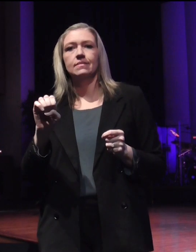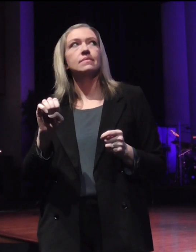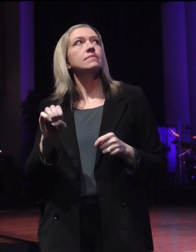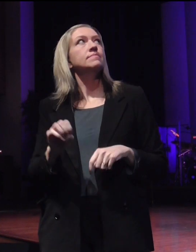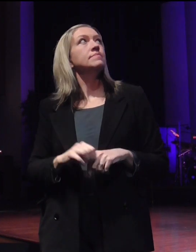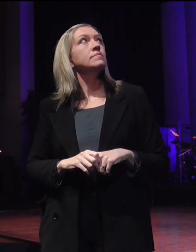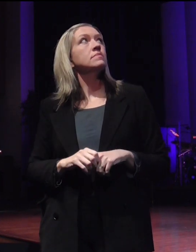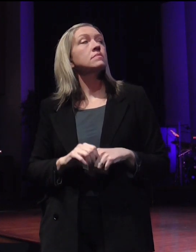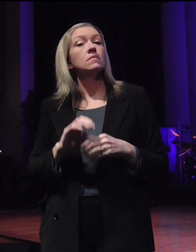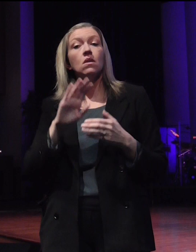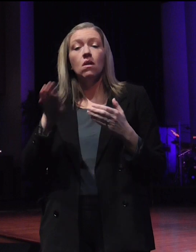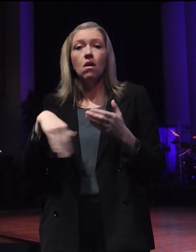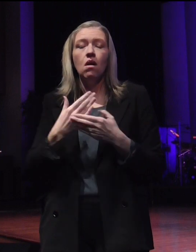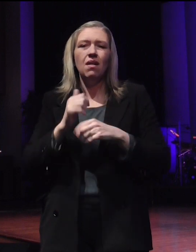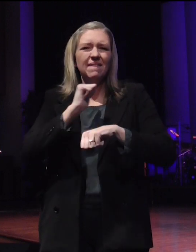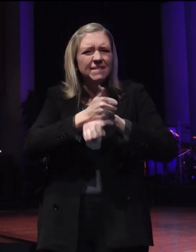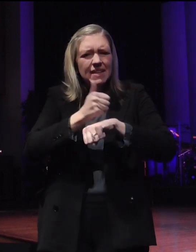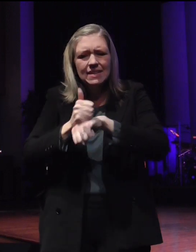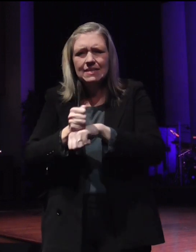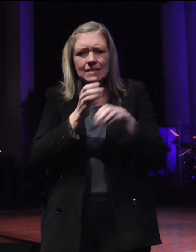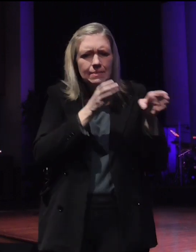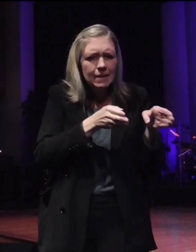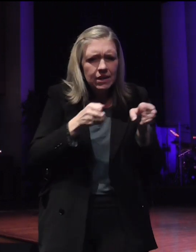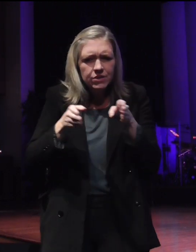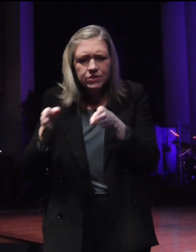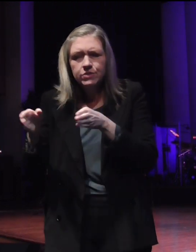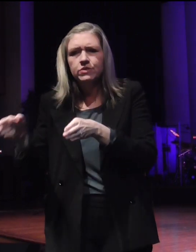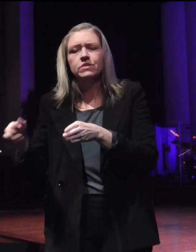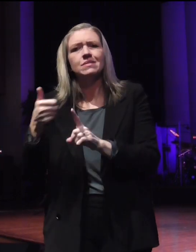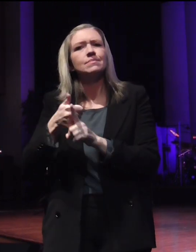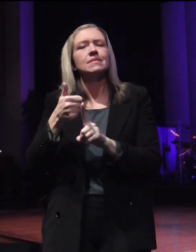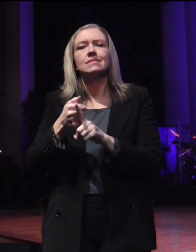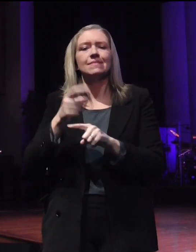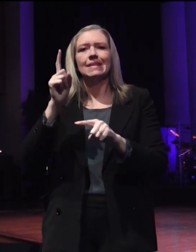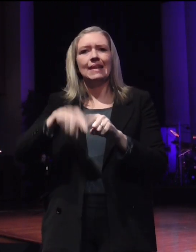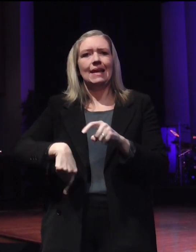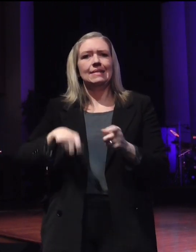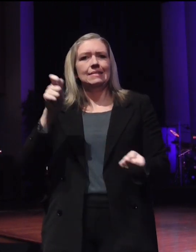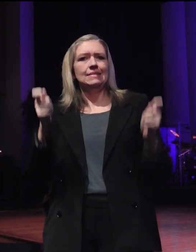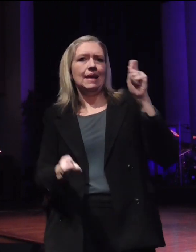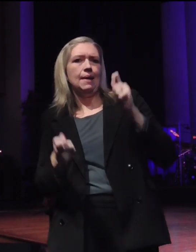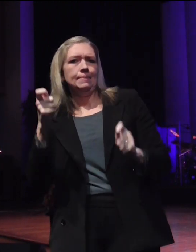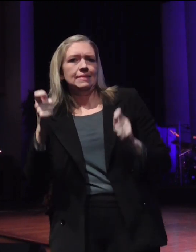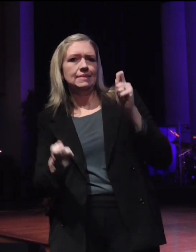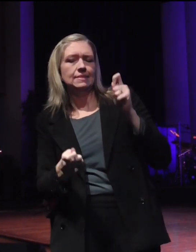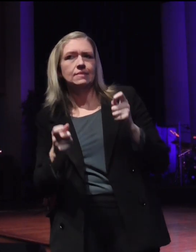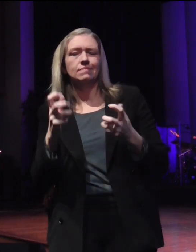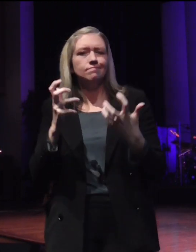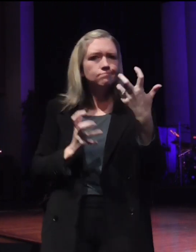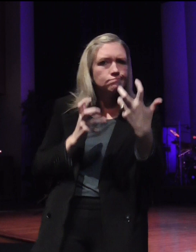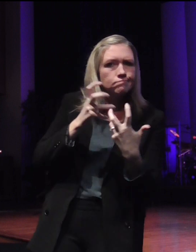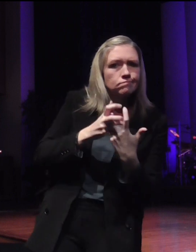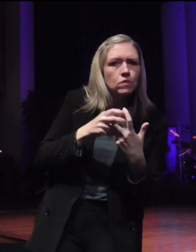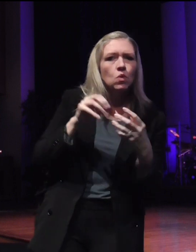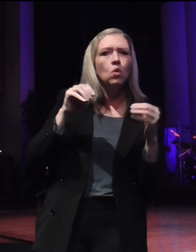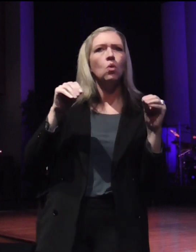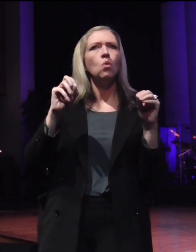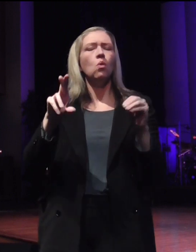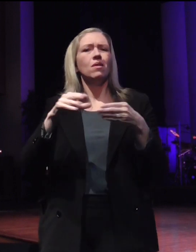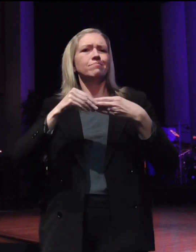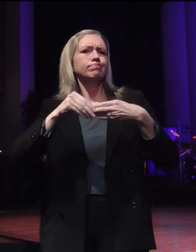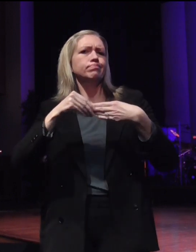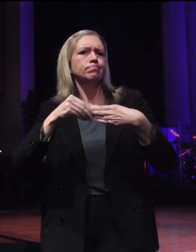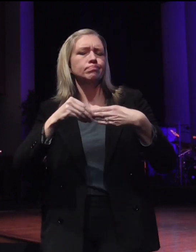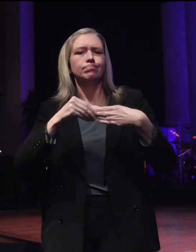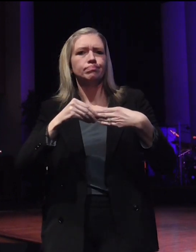set of patterns are incapable of adaptability or pliability.